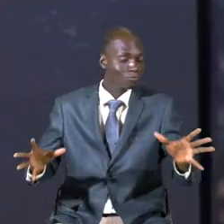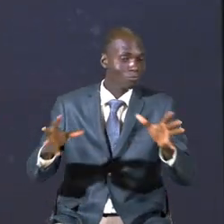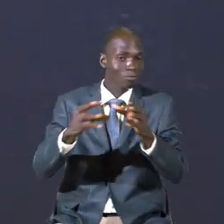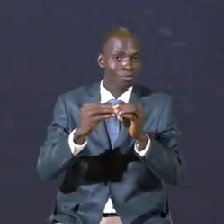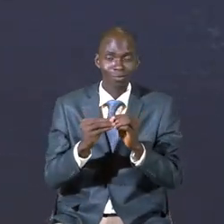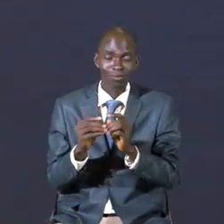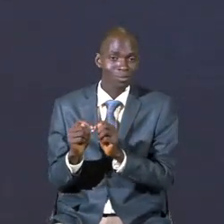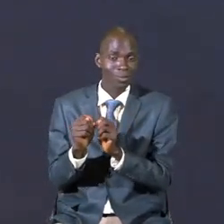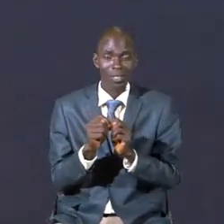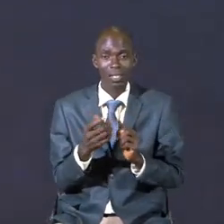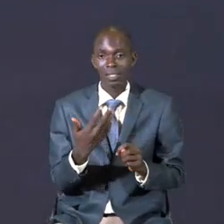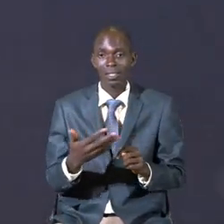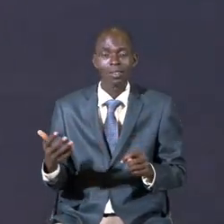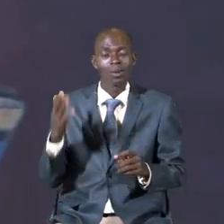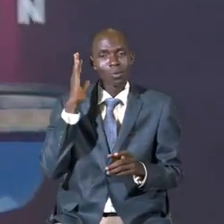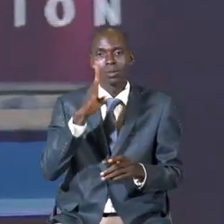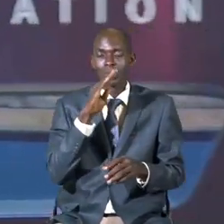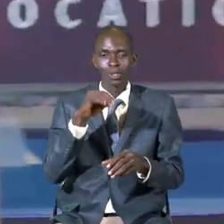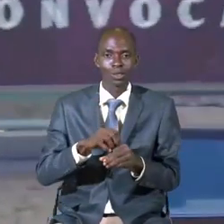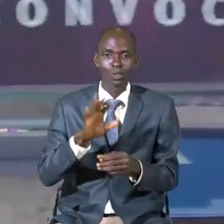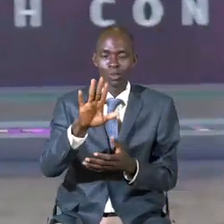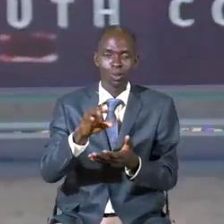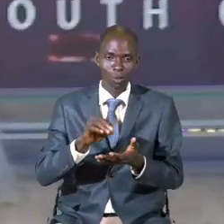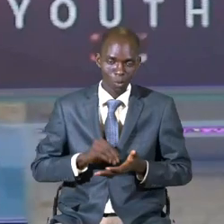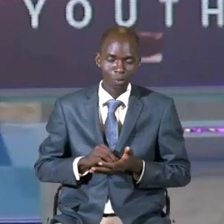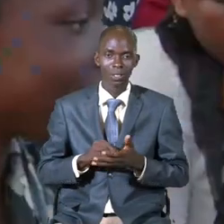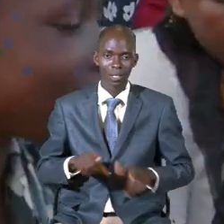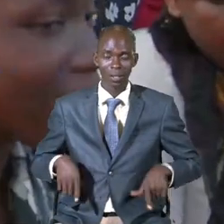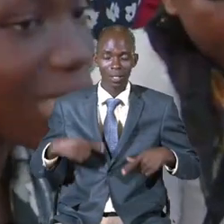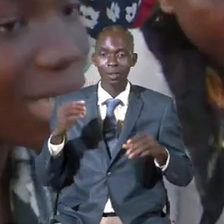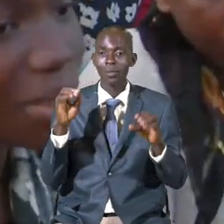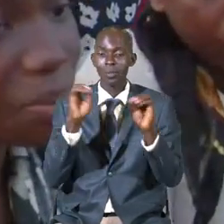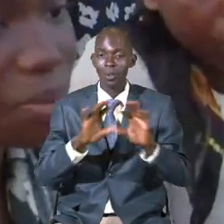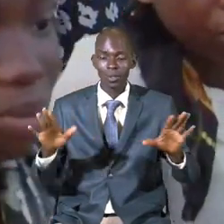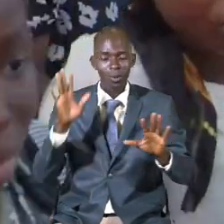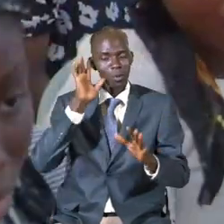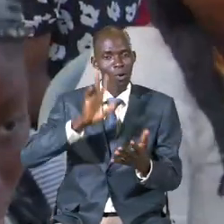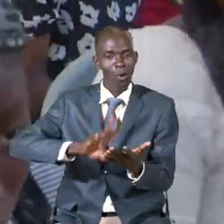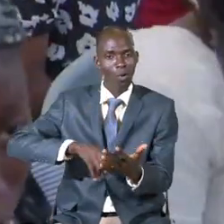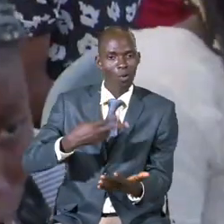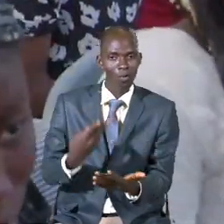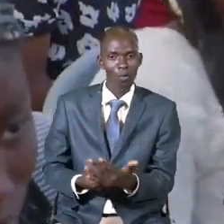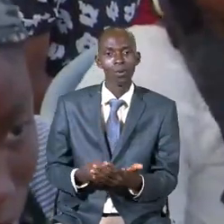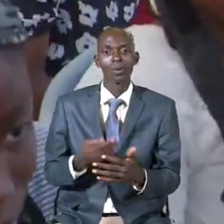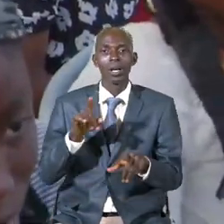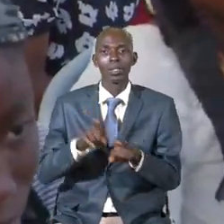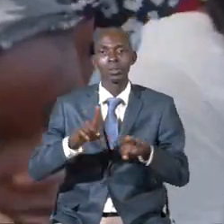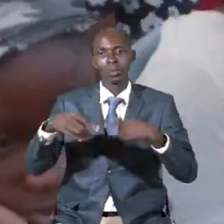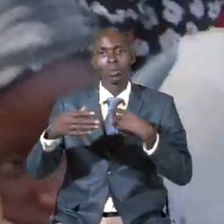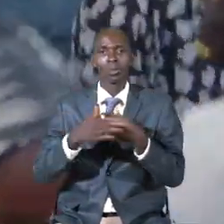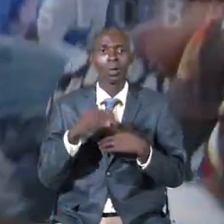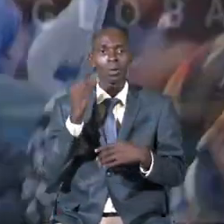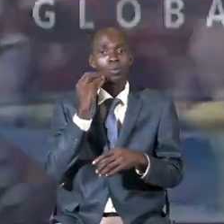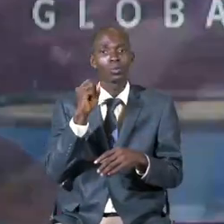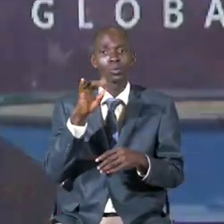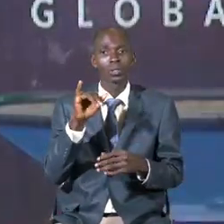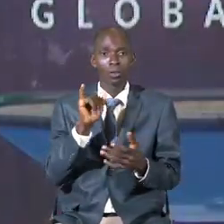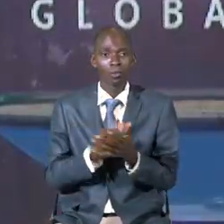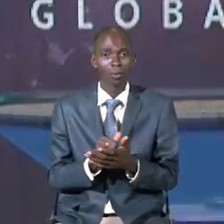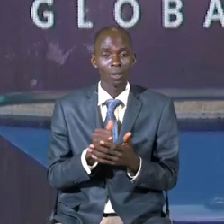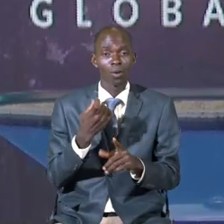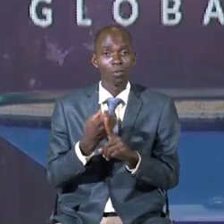and nothing will drop while you are going back home so that from now on that